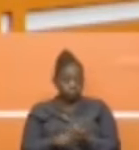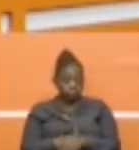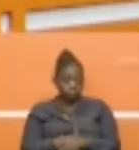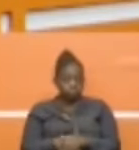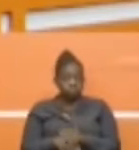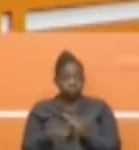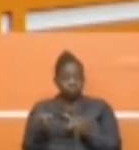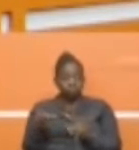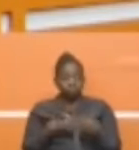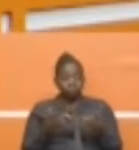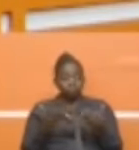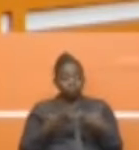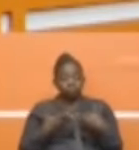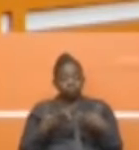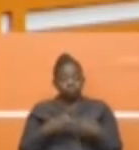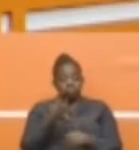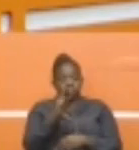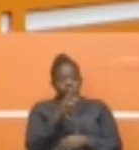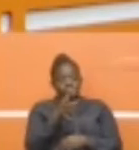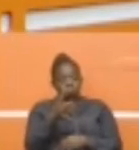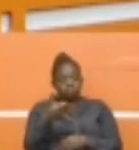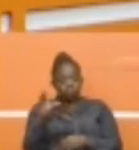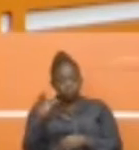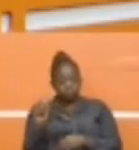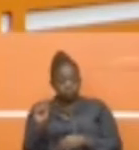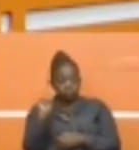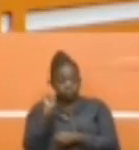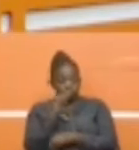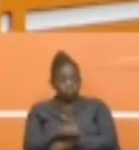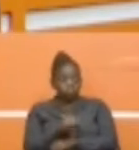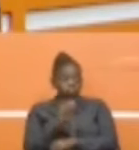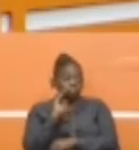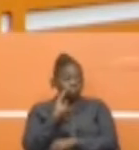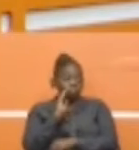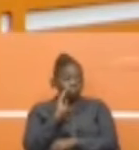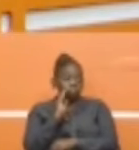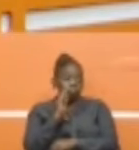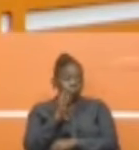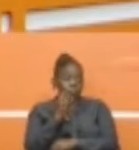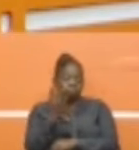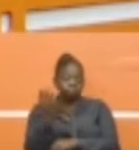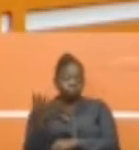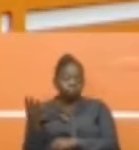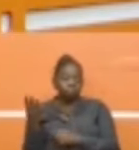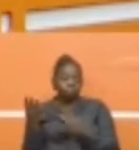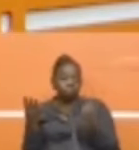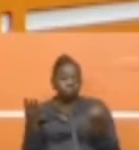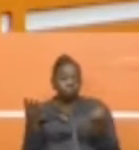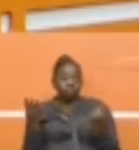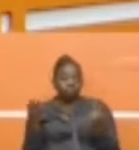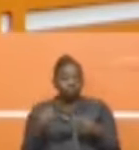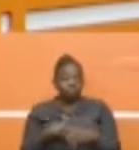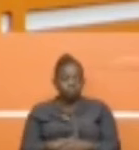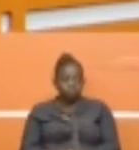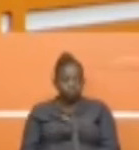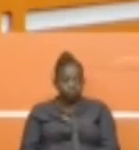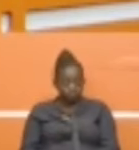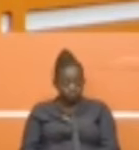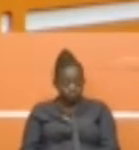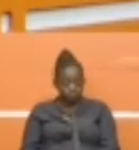Atomichisawe Rugogo banyinimu aba KCCFC batimpudde Busoga United goal on Nyakwemu. Said Mayanja atebyeko